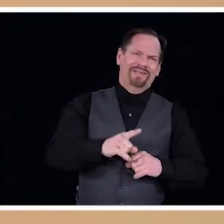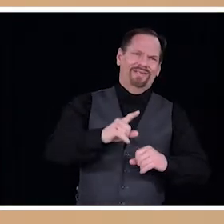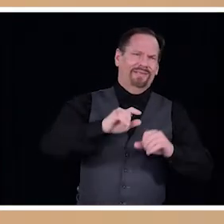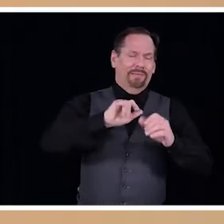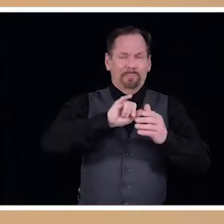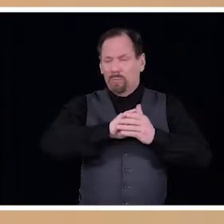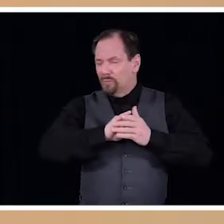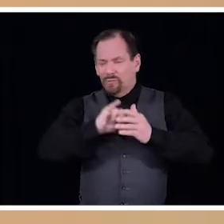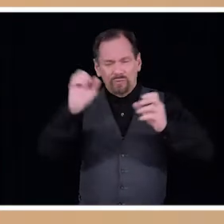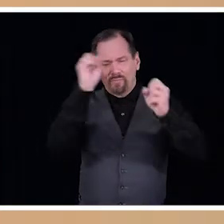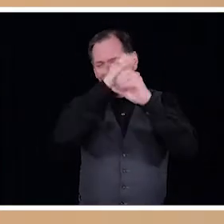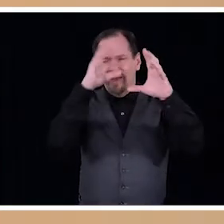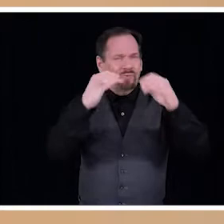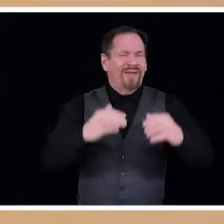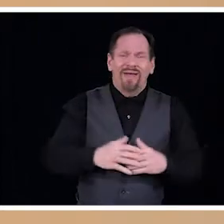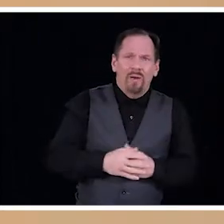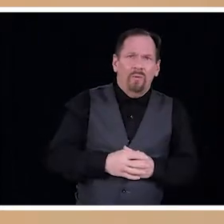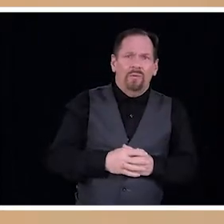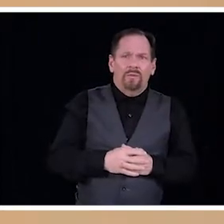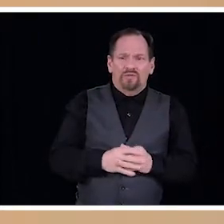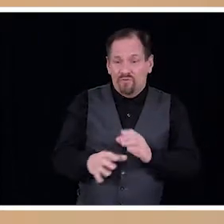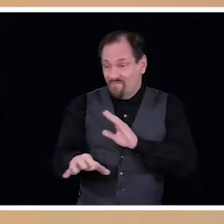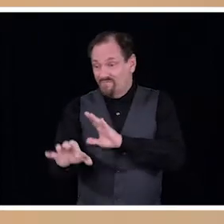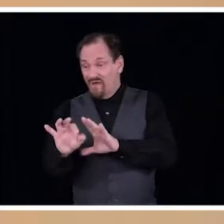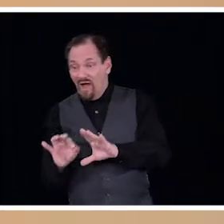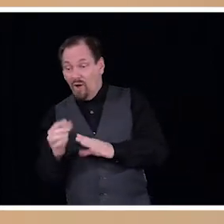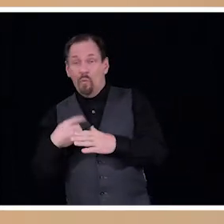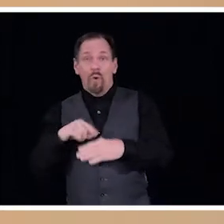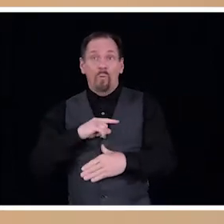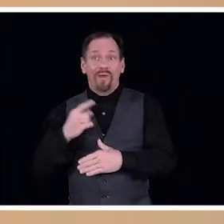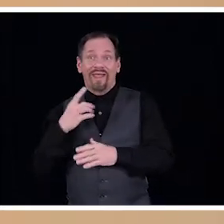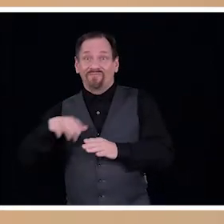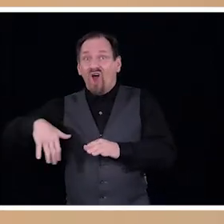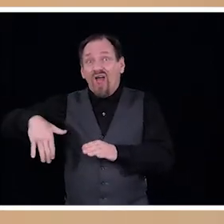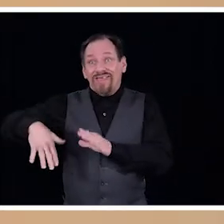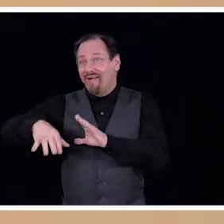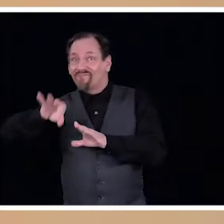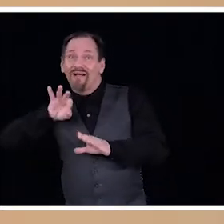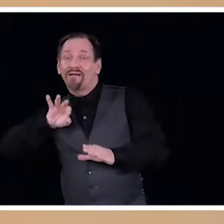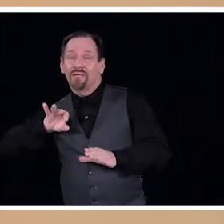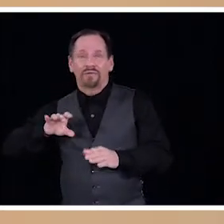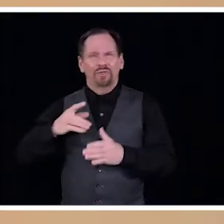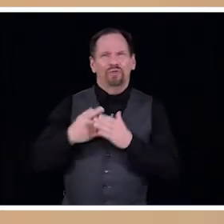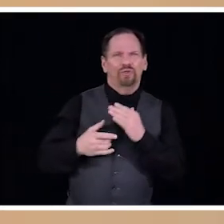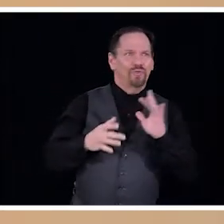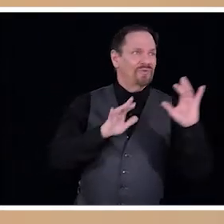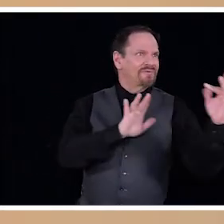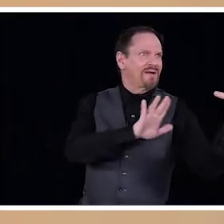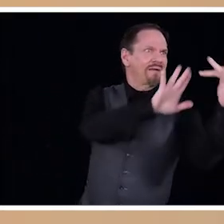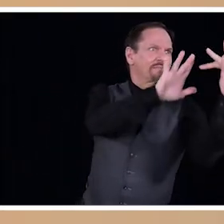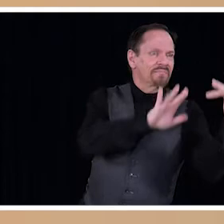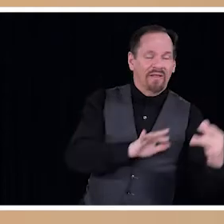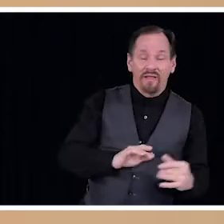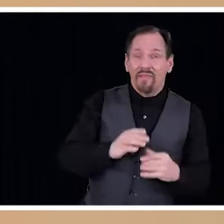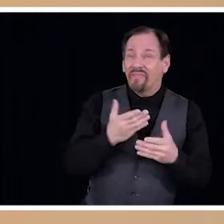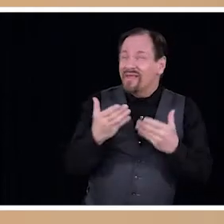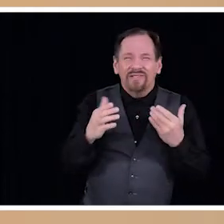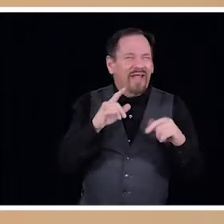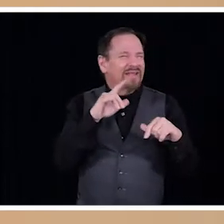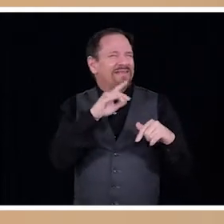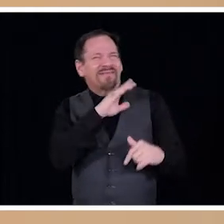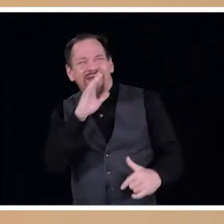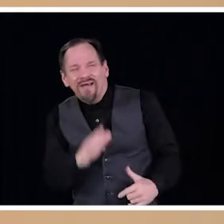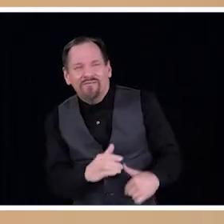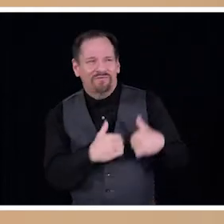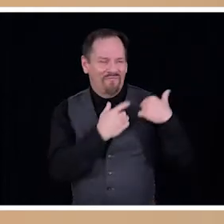inconceivable, to discover what has proven stubbornly undiscovered, to reach the previously unreachable in your art